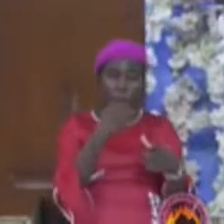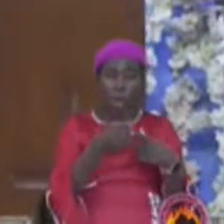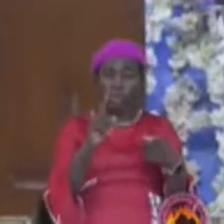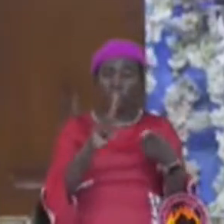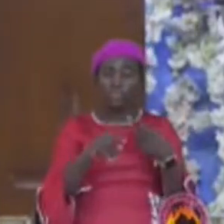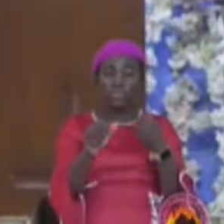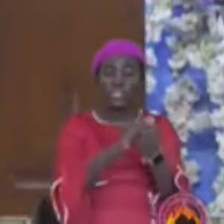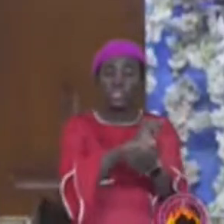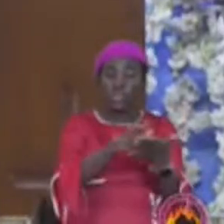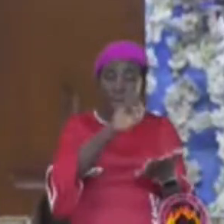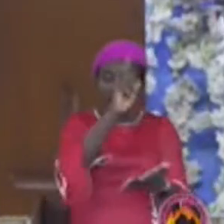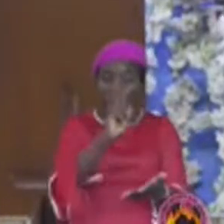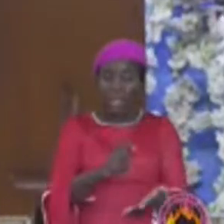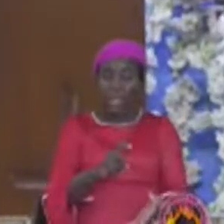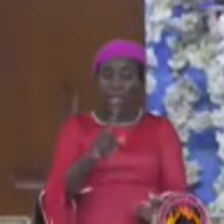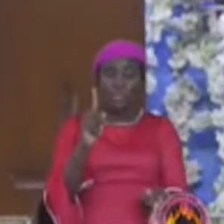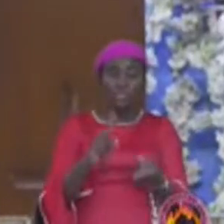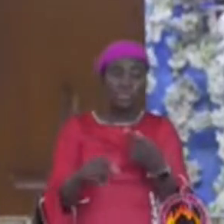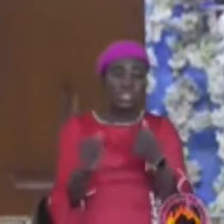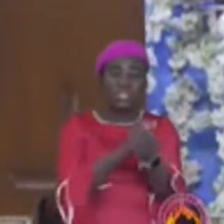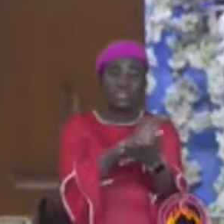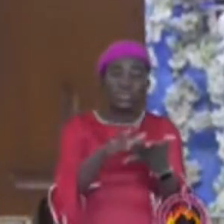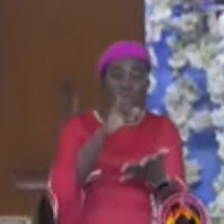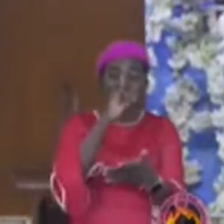To destroy is a more wicked word.